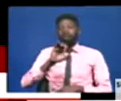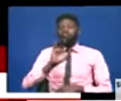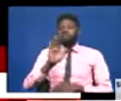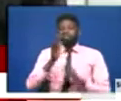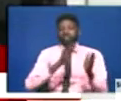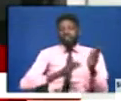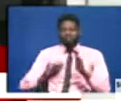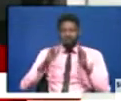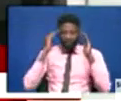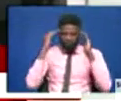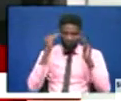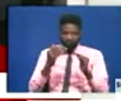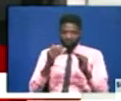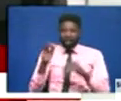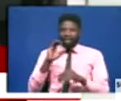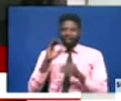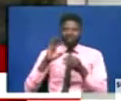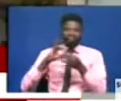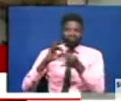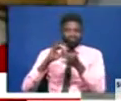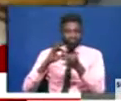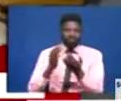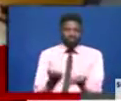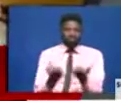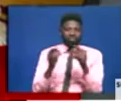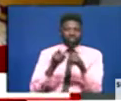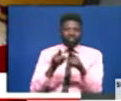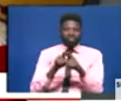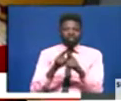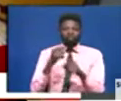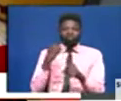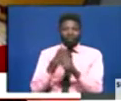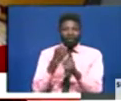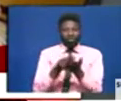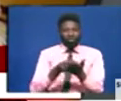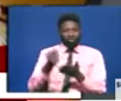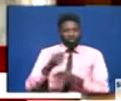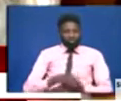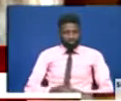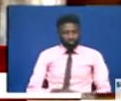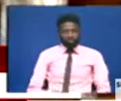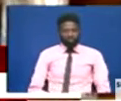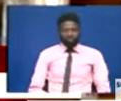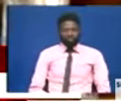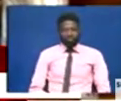deepening client relations and improving operational efficiency. Hibak Said for Prime Edition.